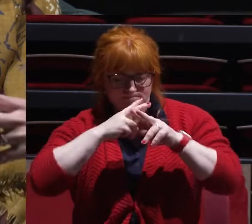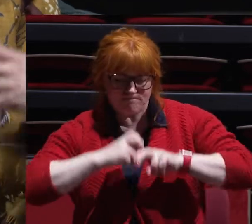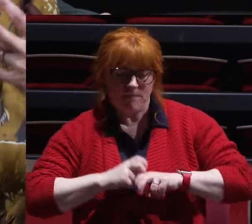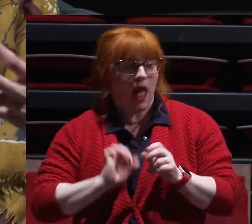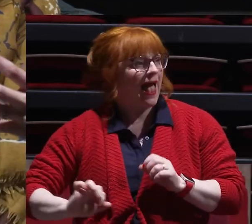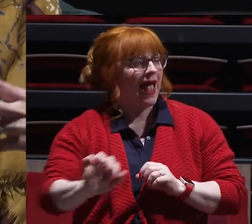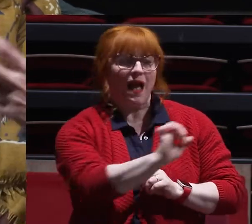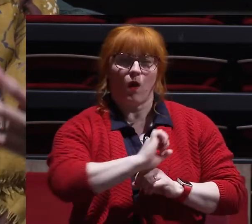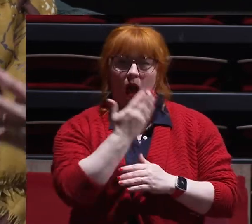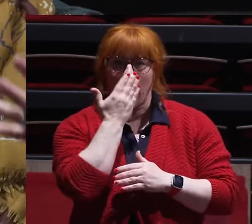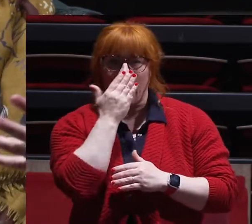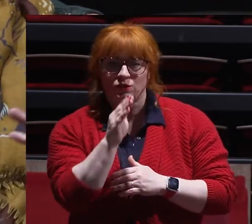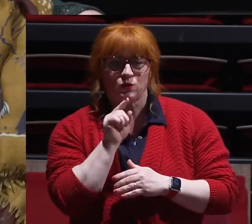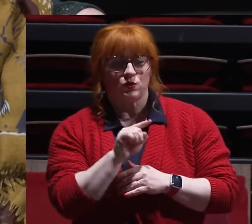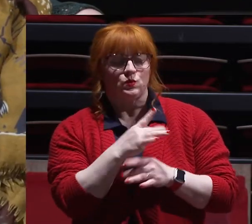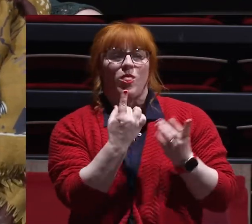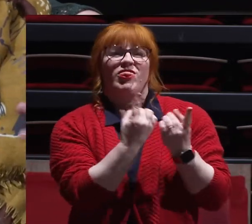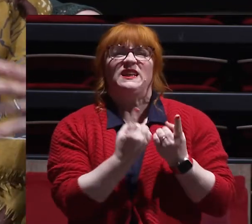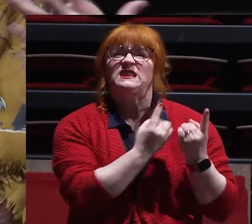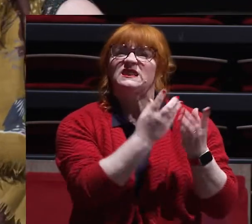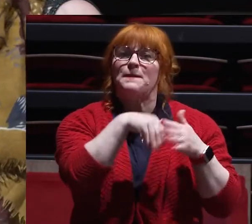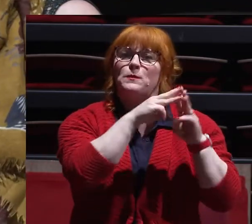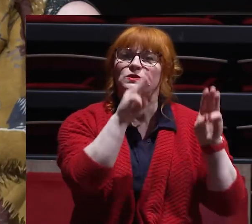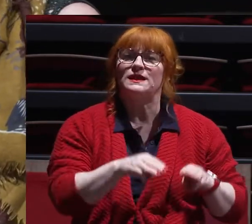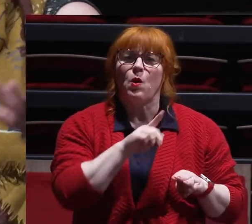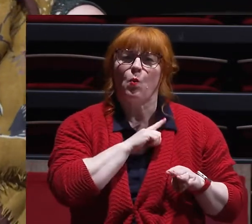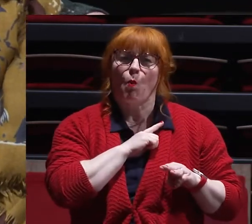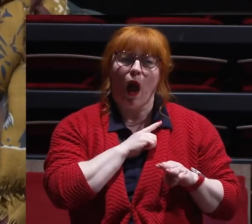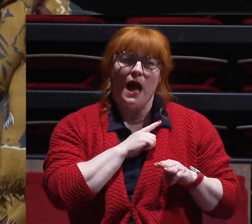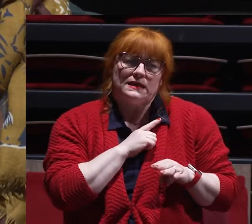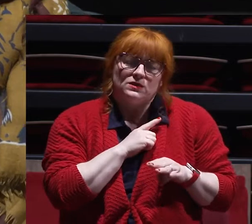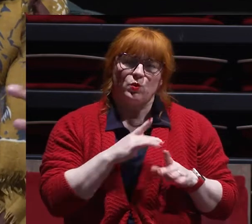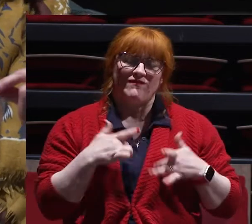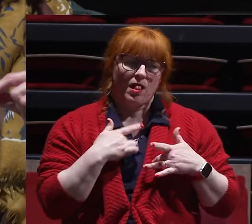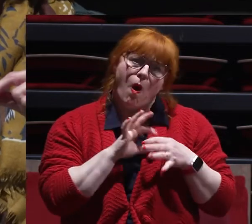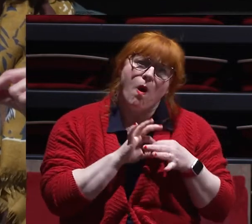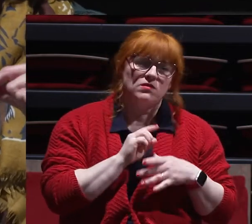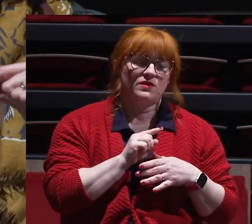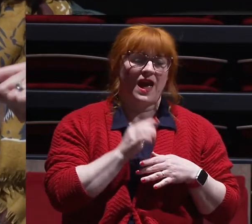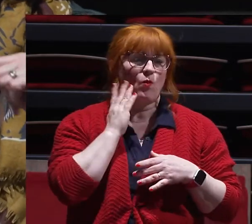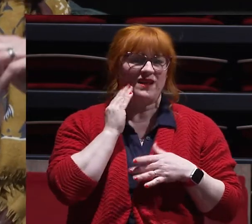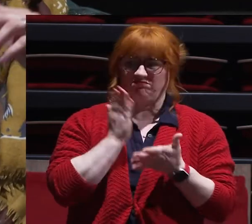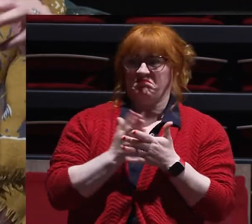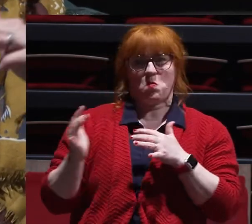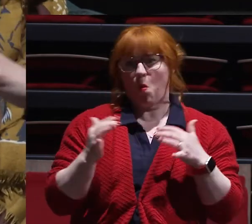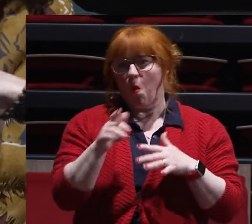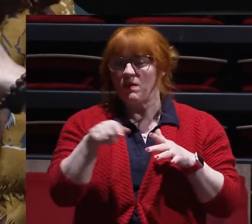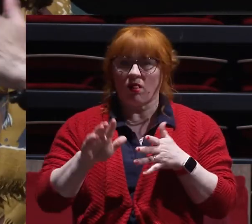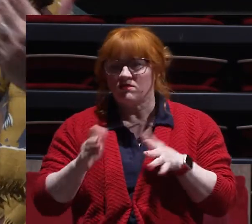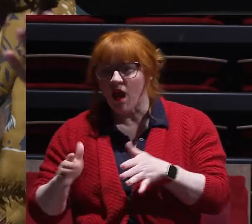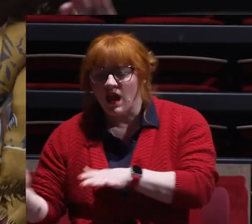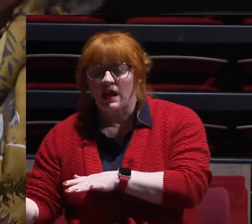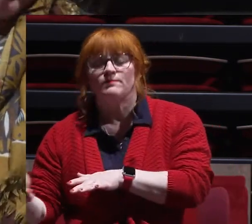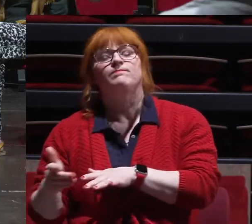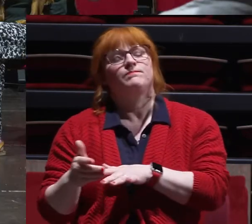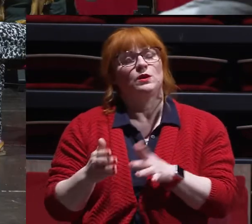work. Why artefacts are important when people are dying. And that's something that we have to look